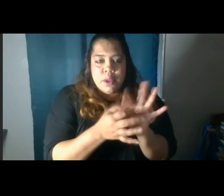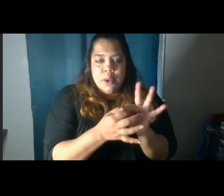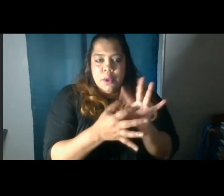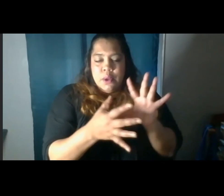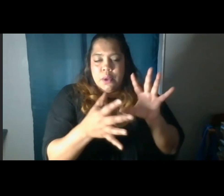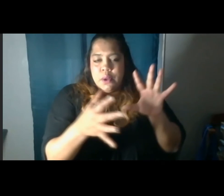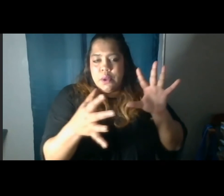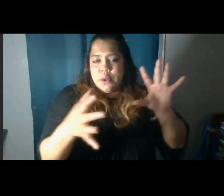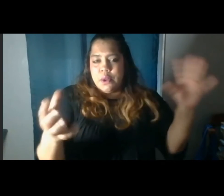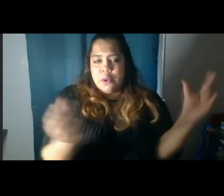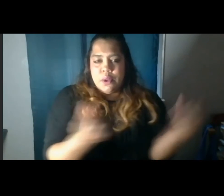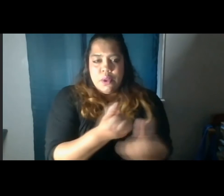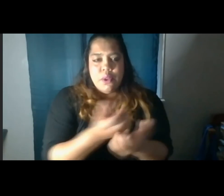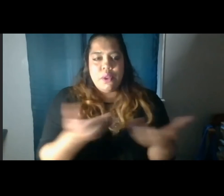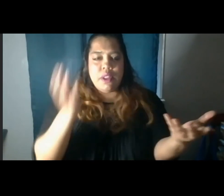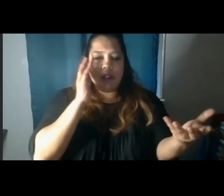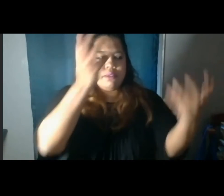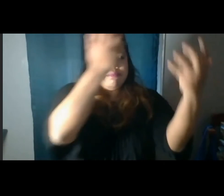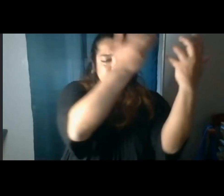Let go.